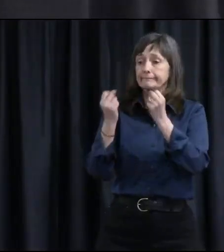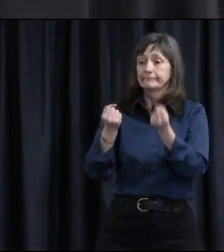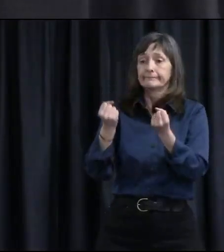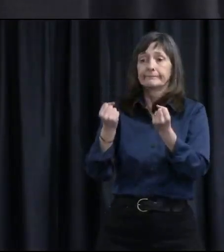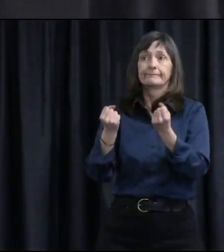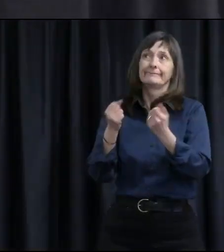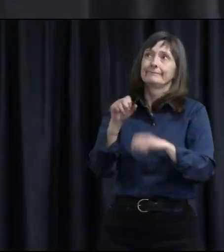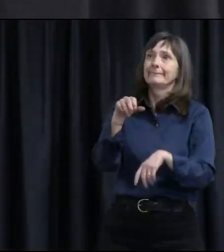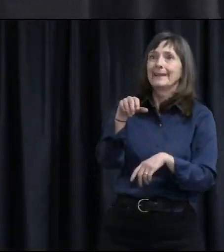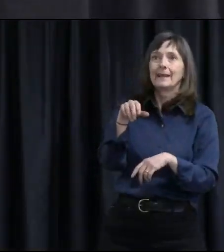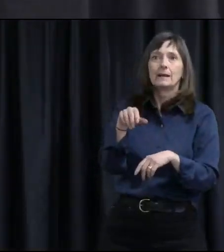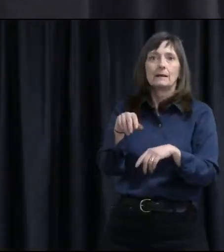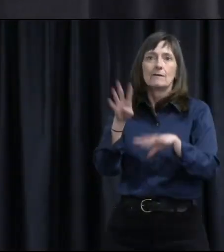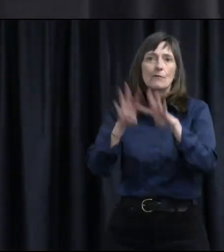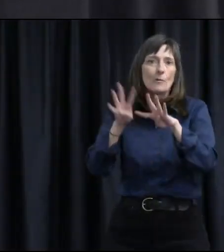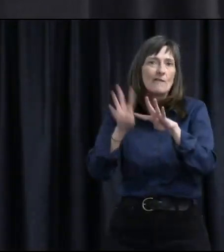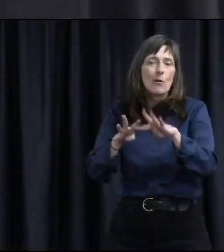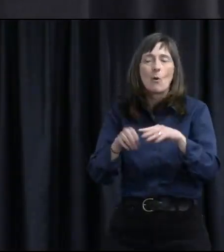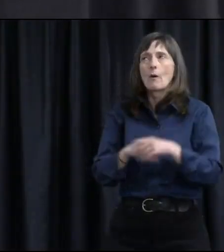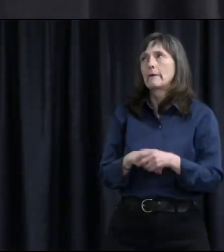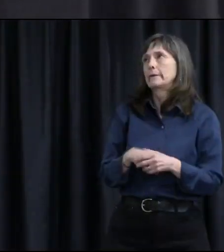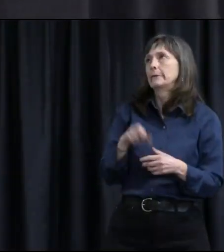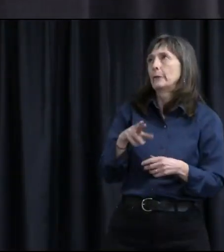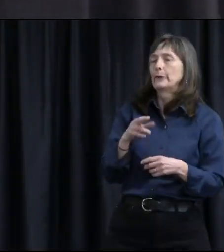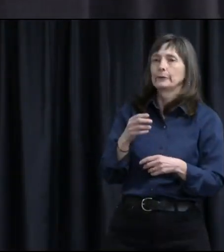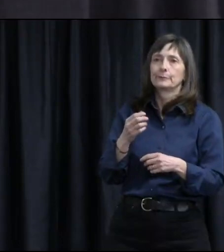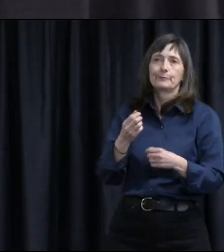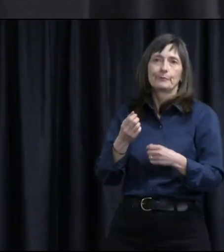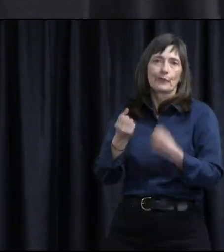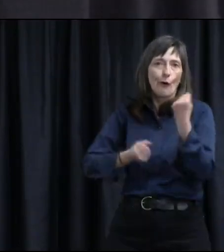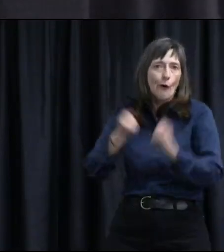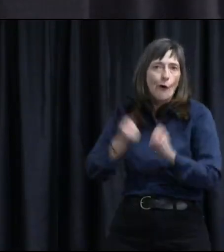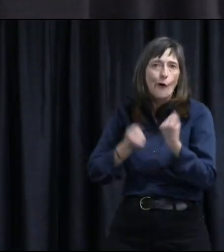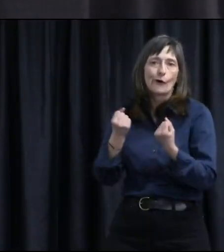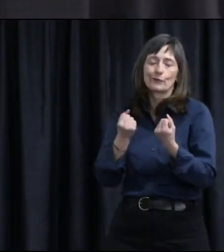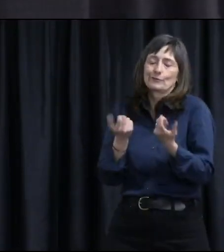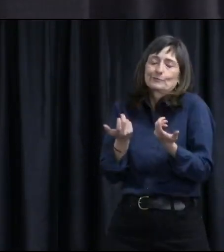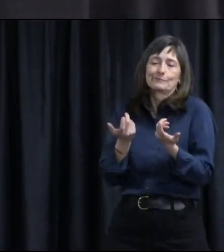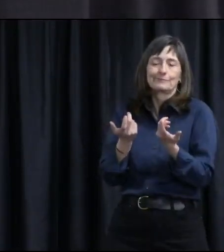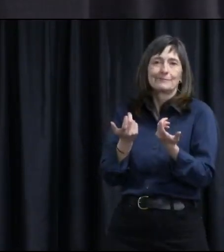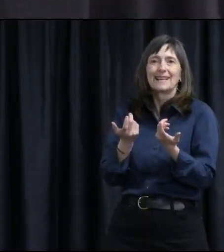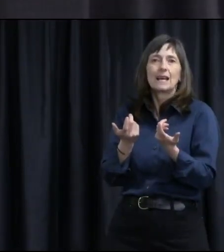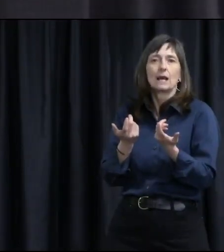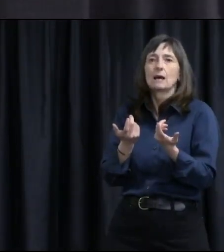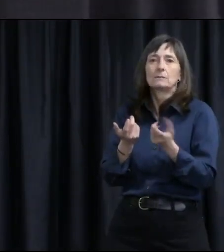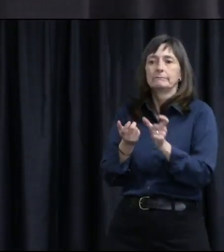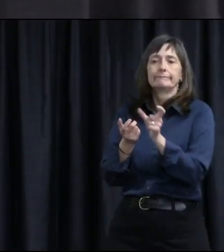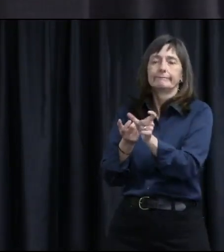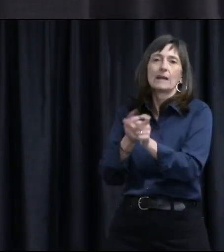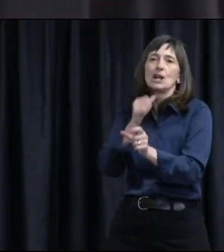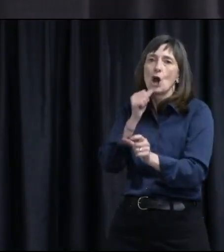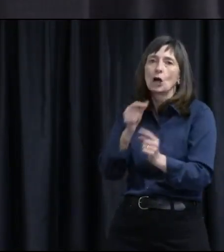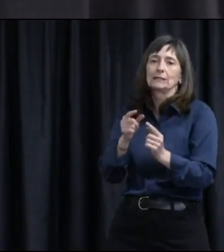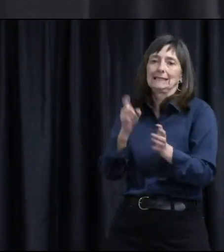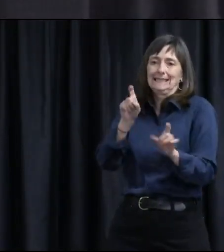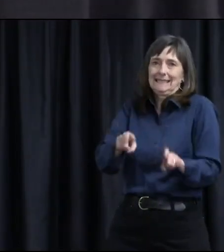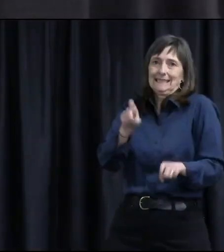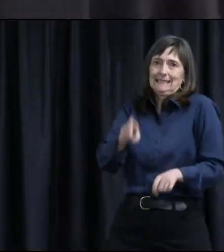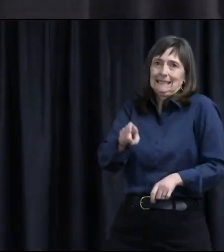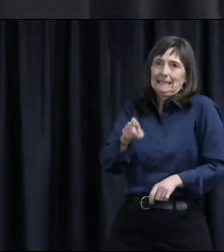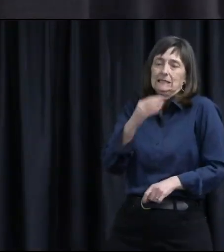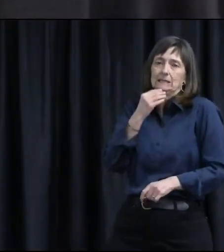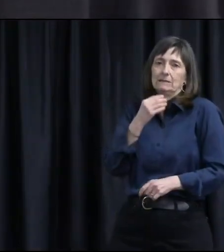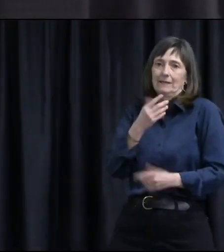load of ATVs or recreational, vehicles as an example, these are not essential items for our province, and